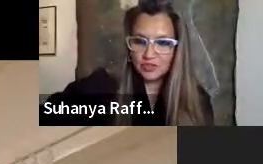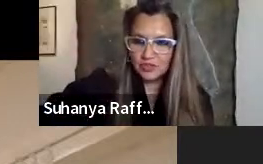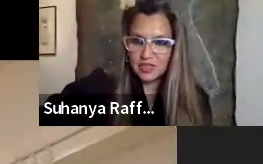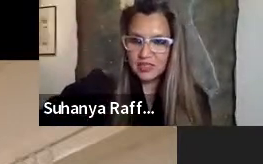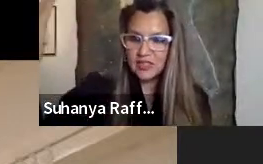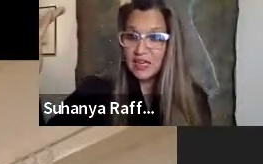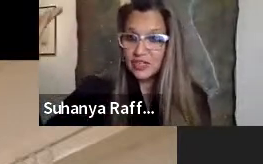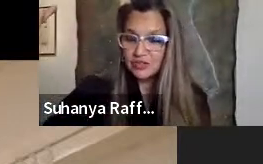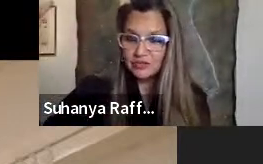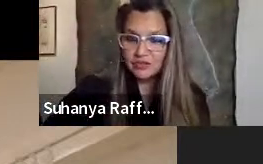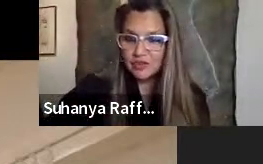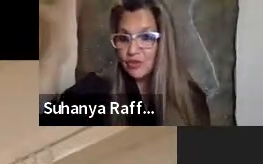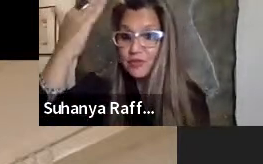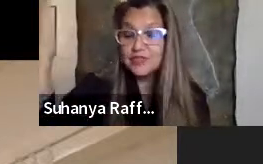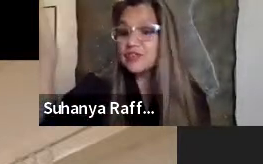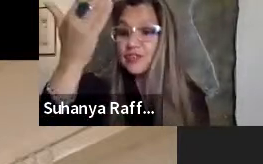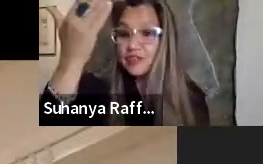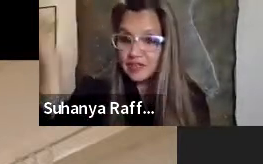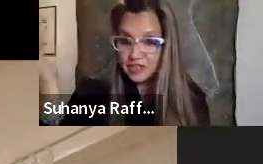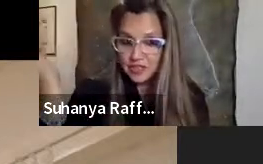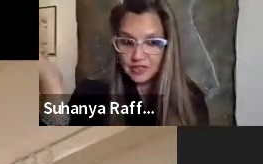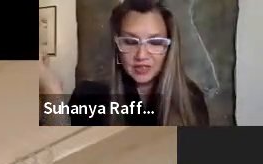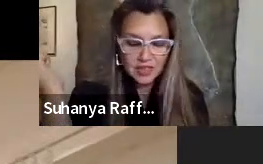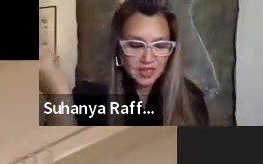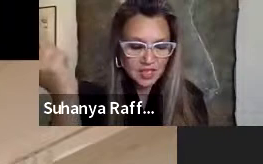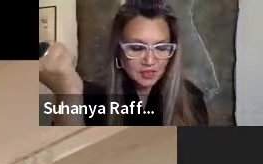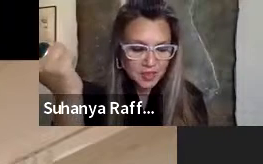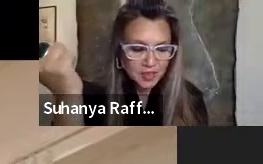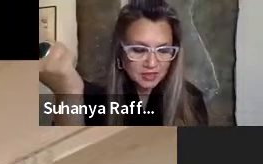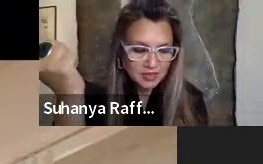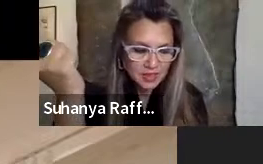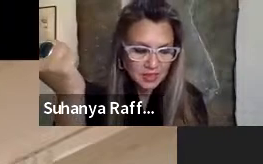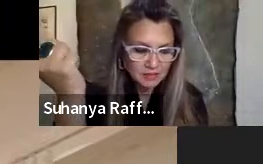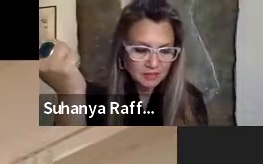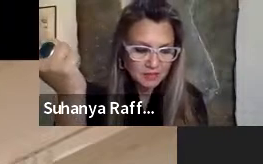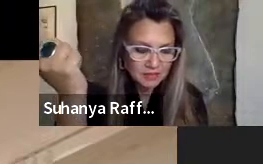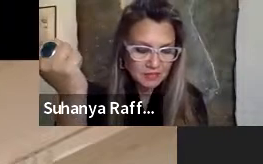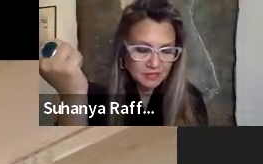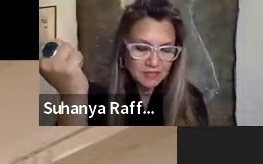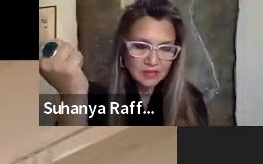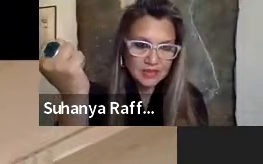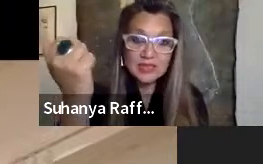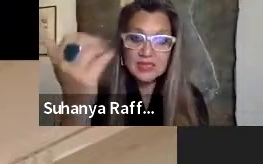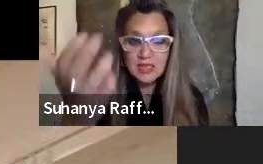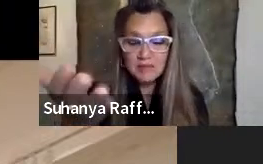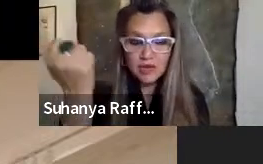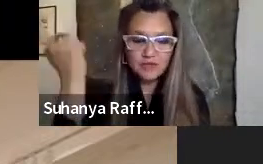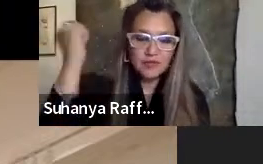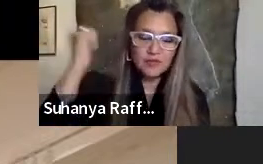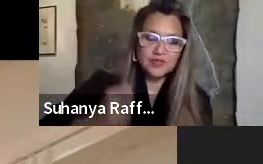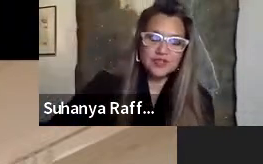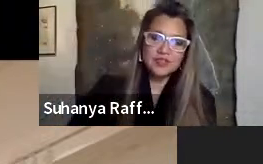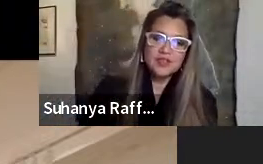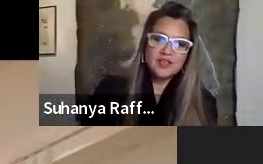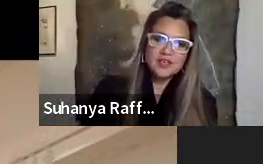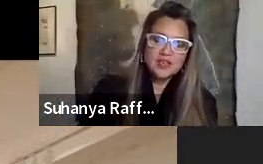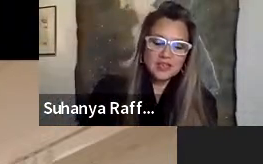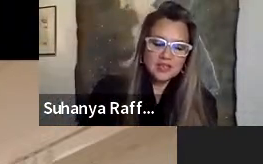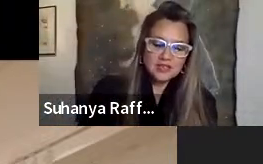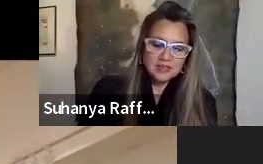entered into an international global circulation. But Lin Tian Mao, of